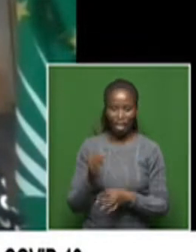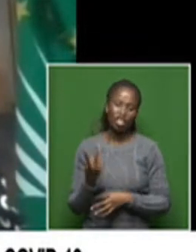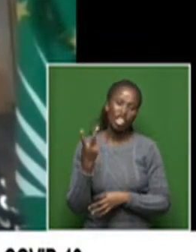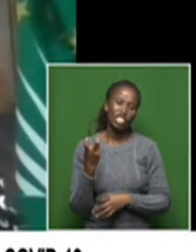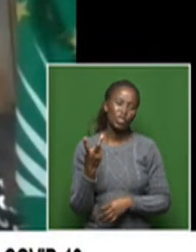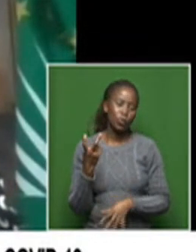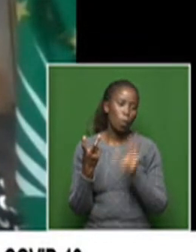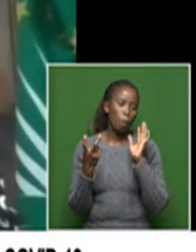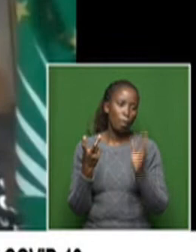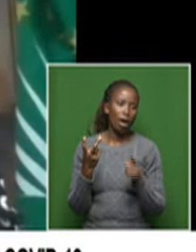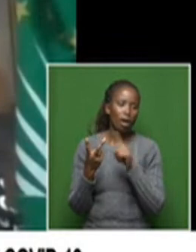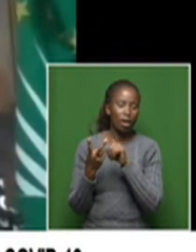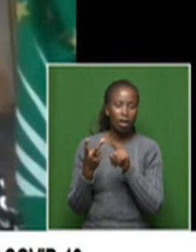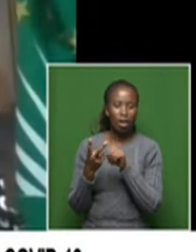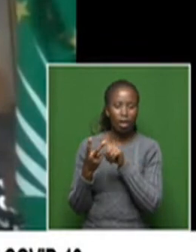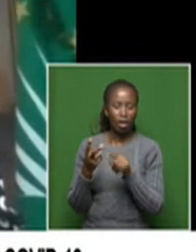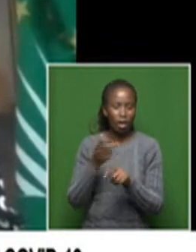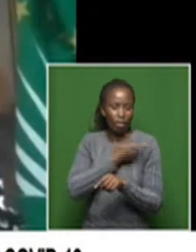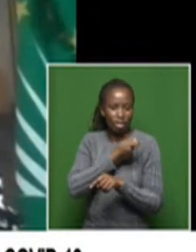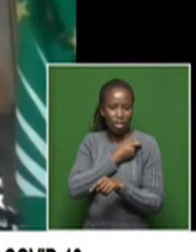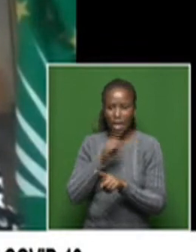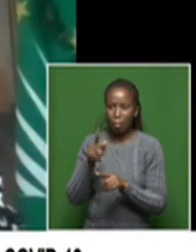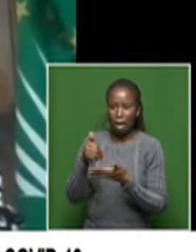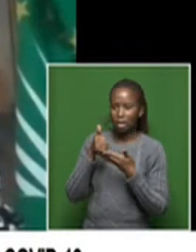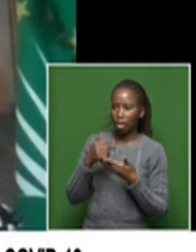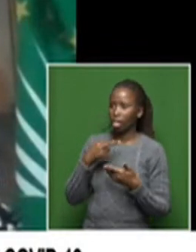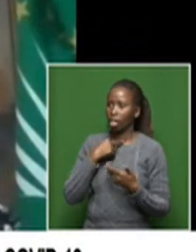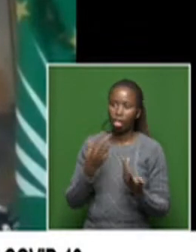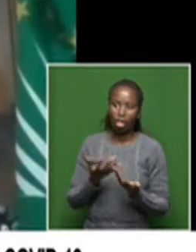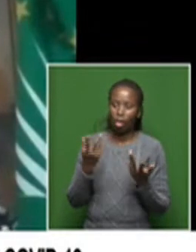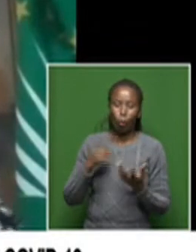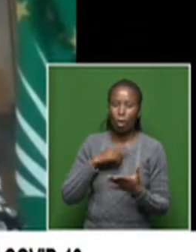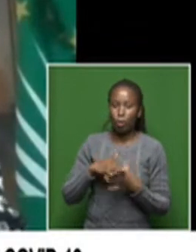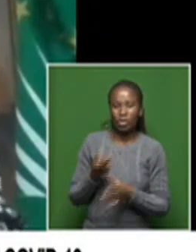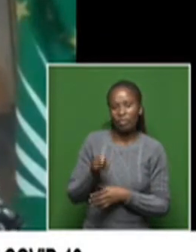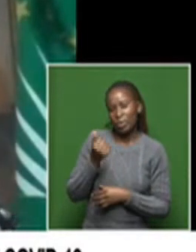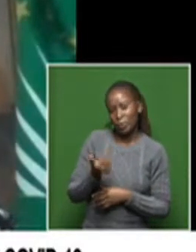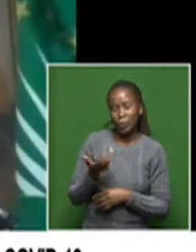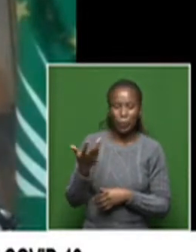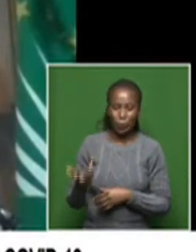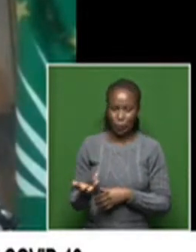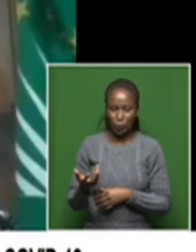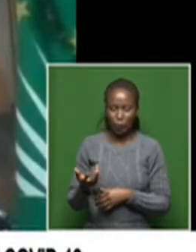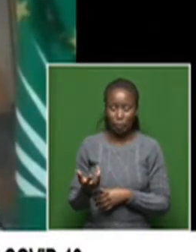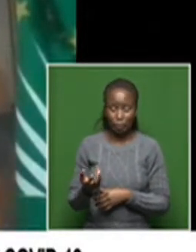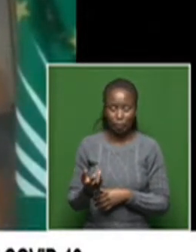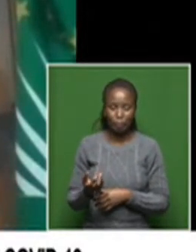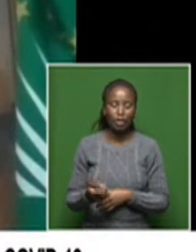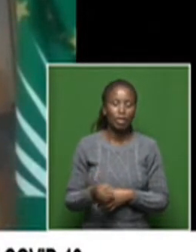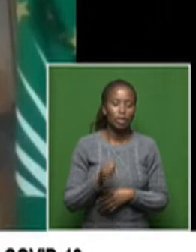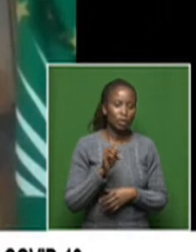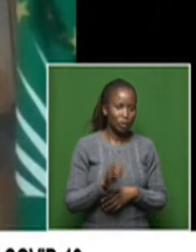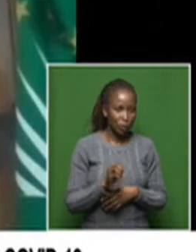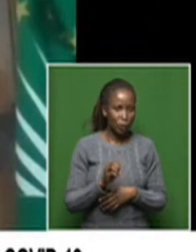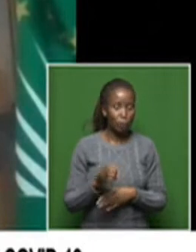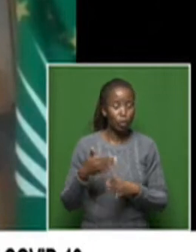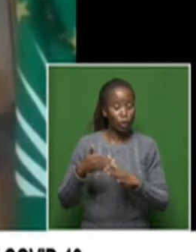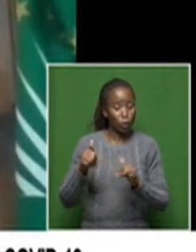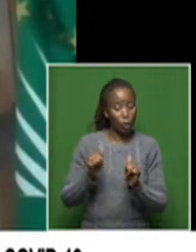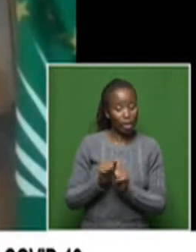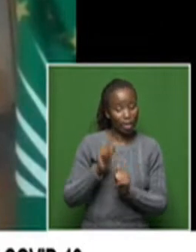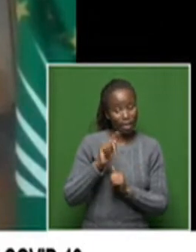not really assisting us to go forward in terms of broader work that we have to do. So the colleagues who